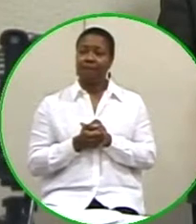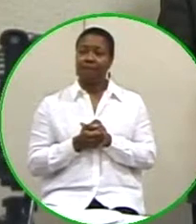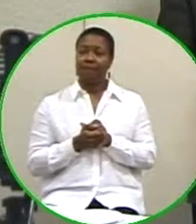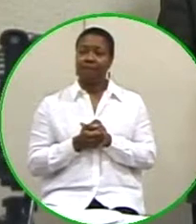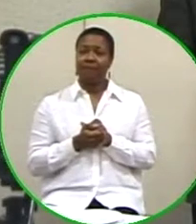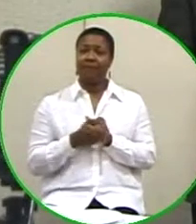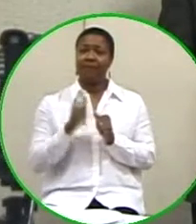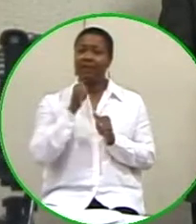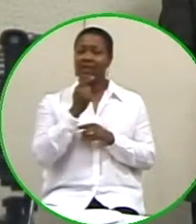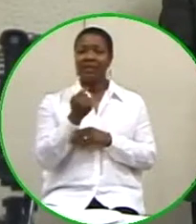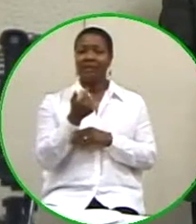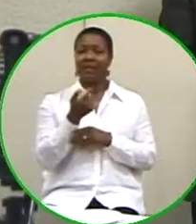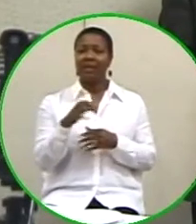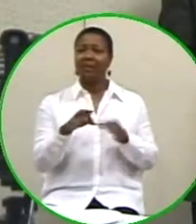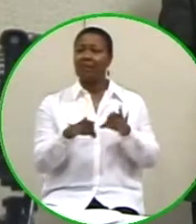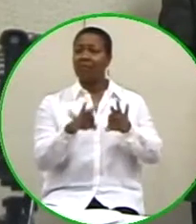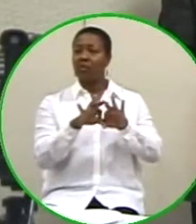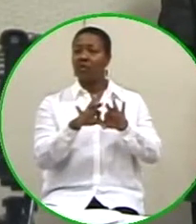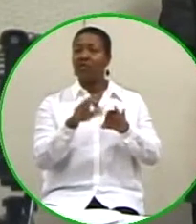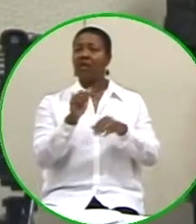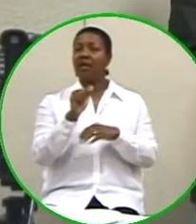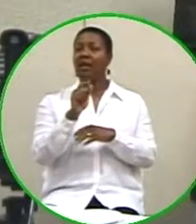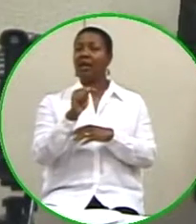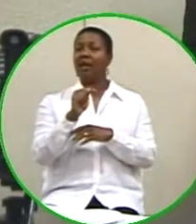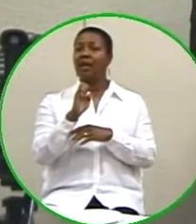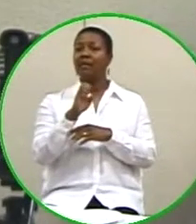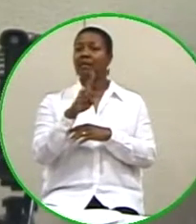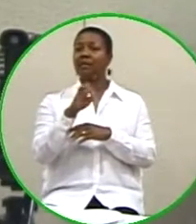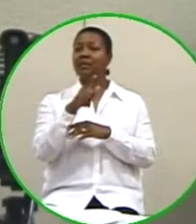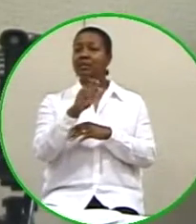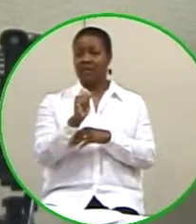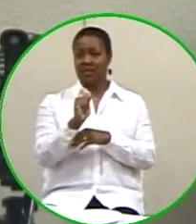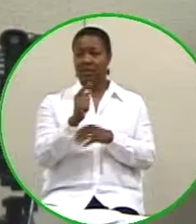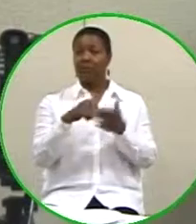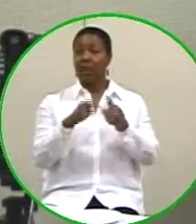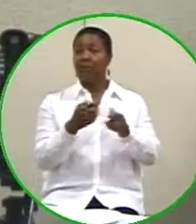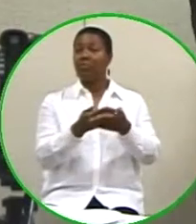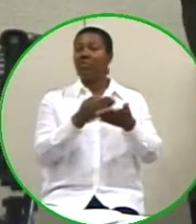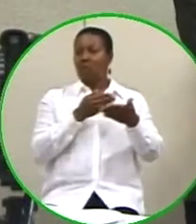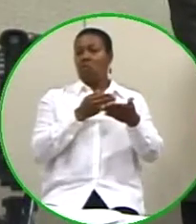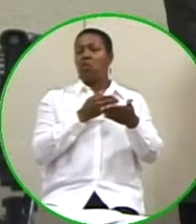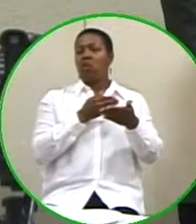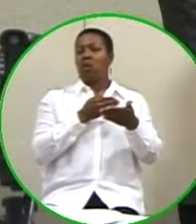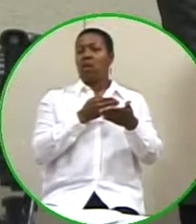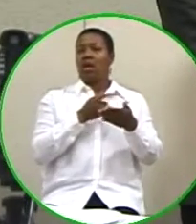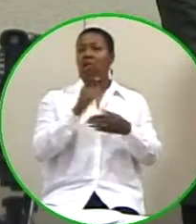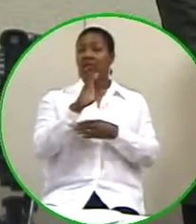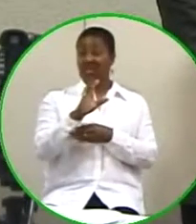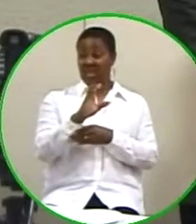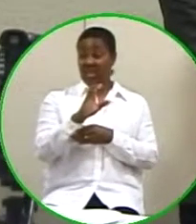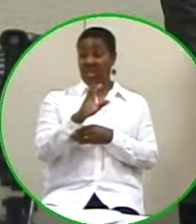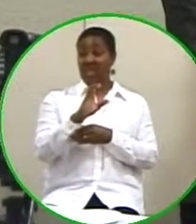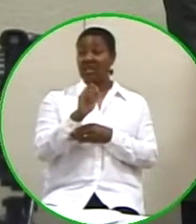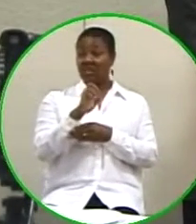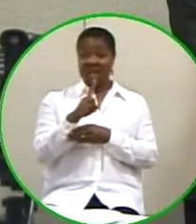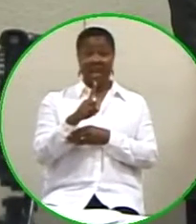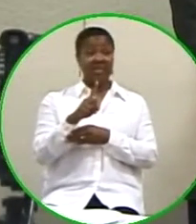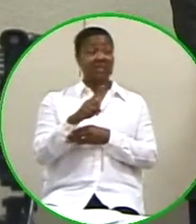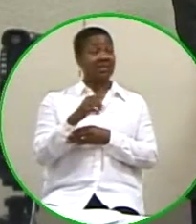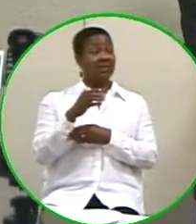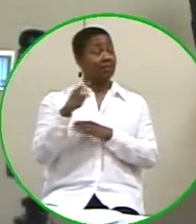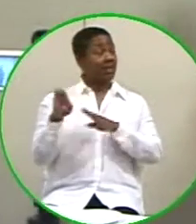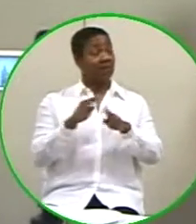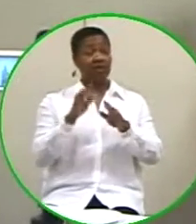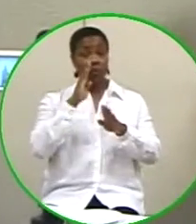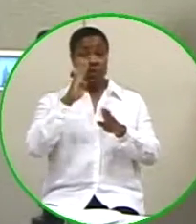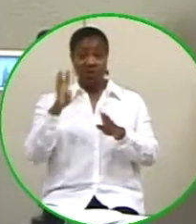That does not eliminate the importance of antecedents and what happens before. In case 1C, Todd's obnoxious behavior was ignored by